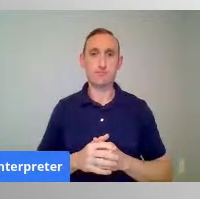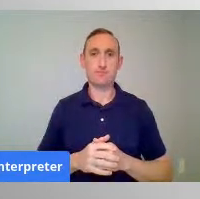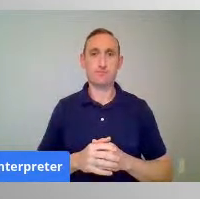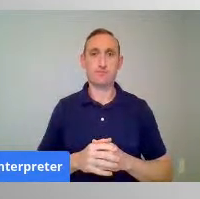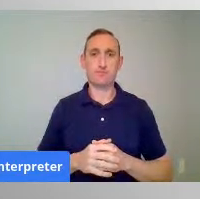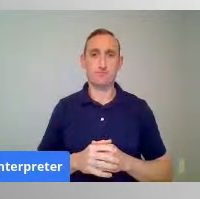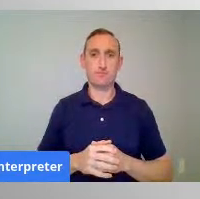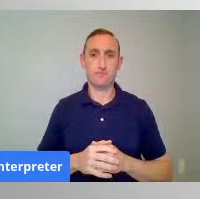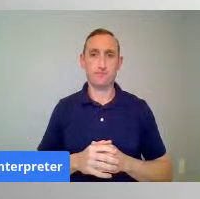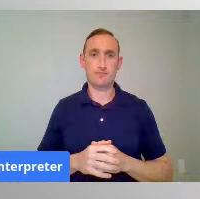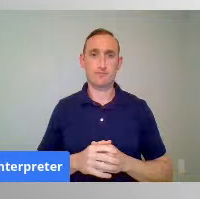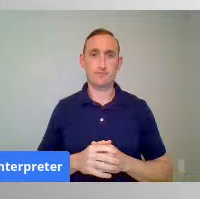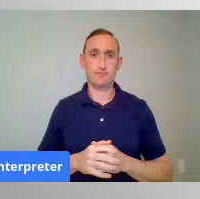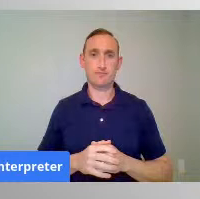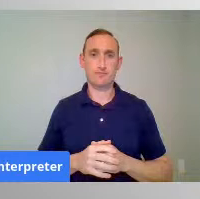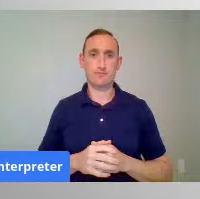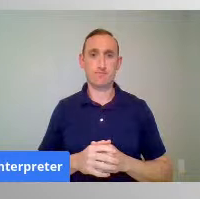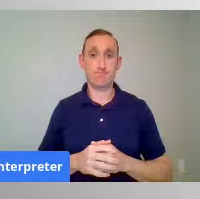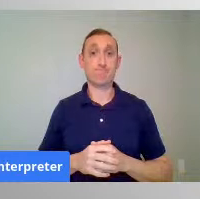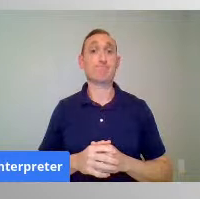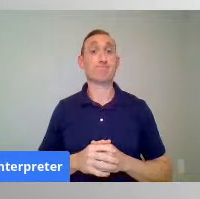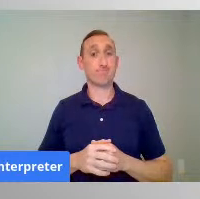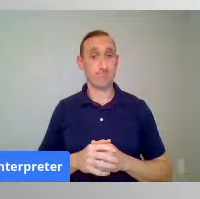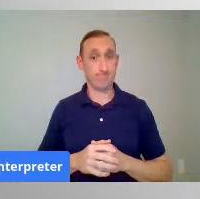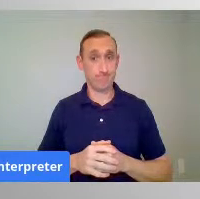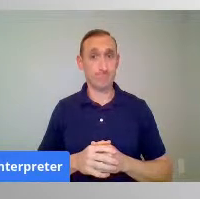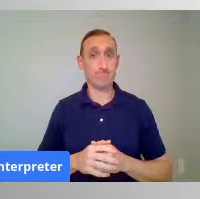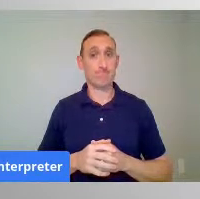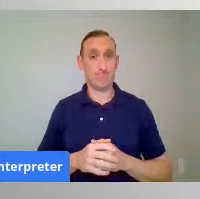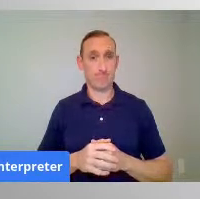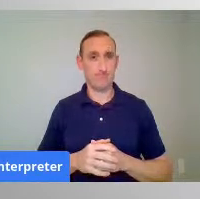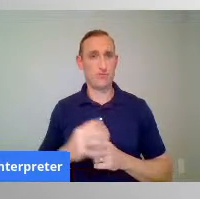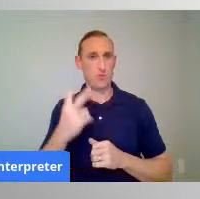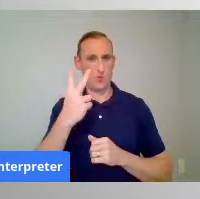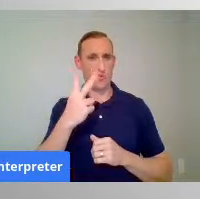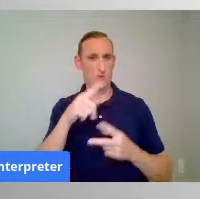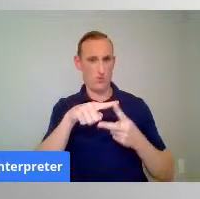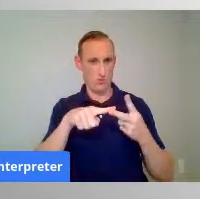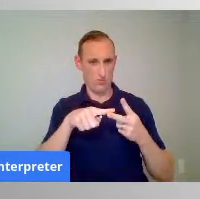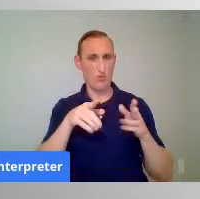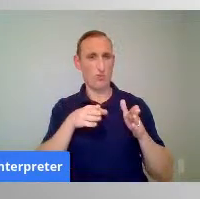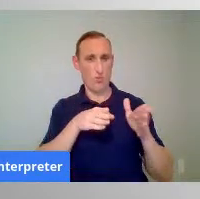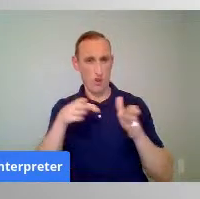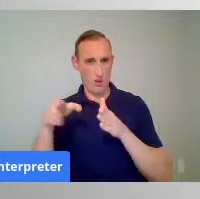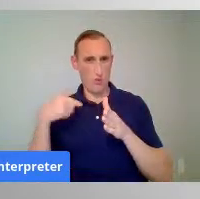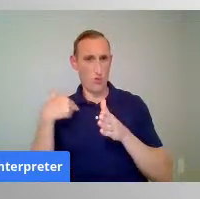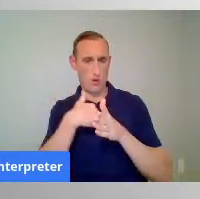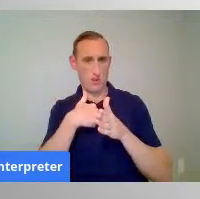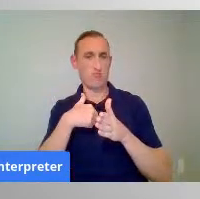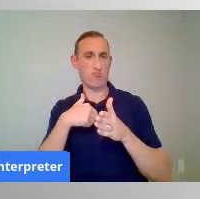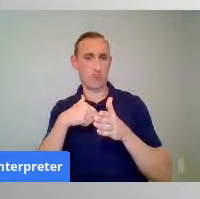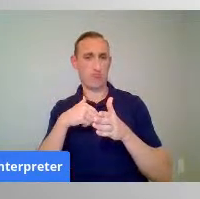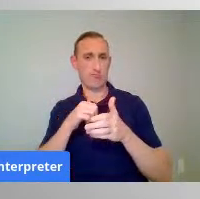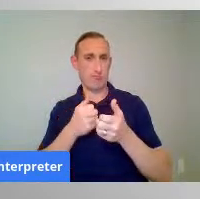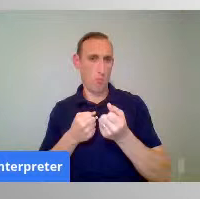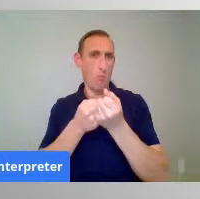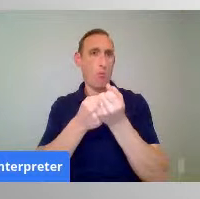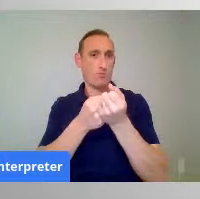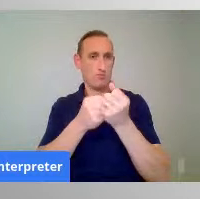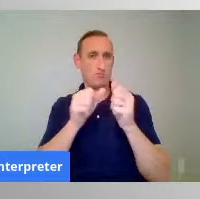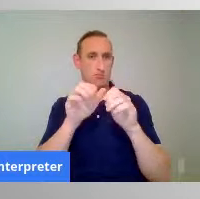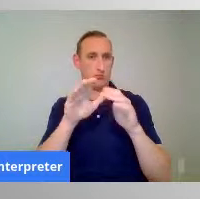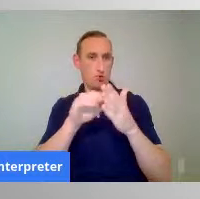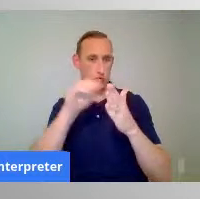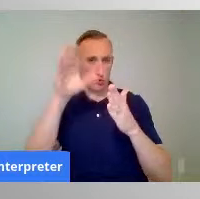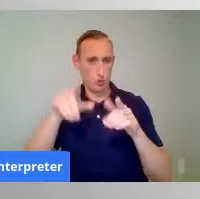Oops. So that was two ways we work together during the school day, but perhaps what most of you may be familiar with is some